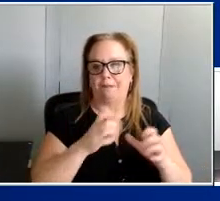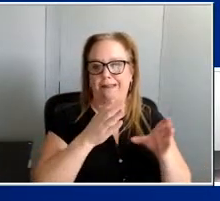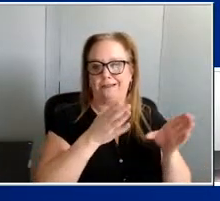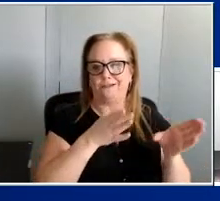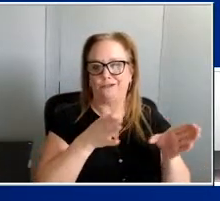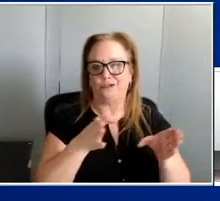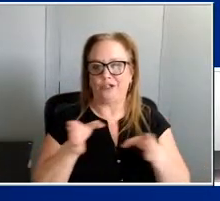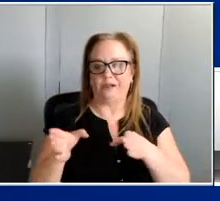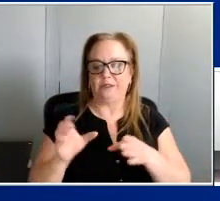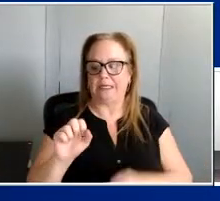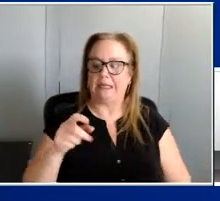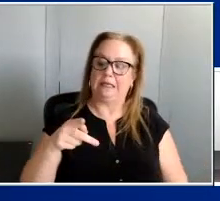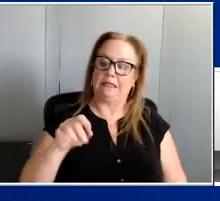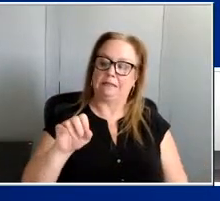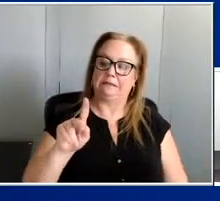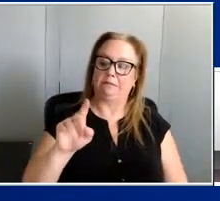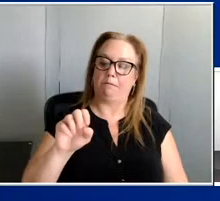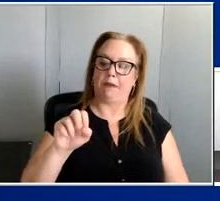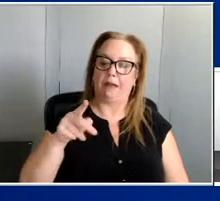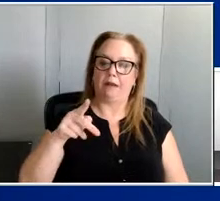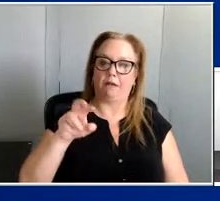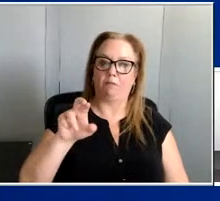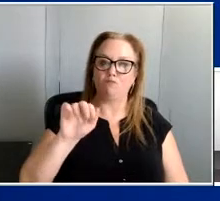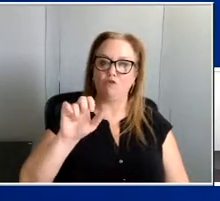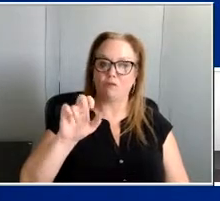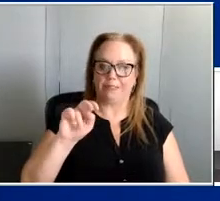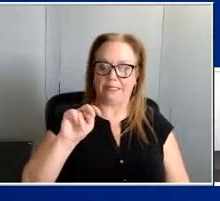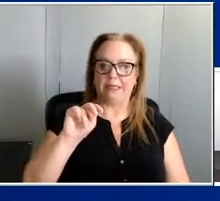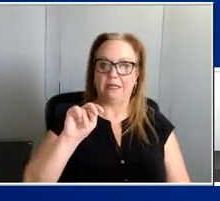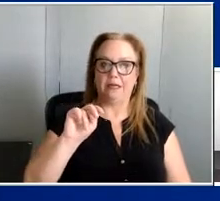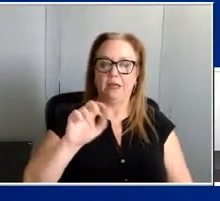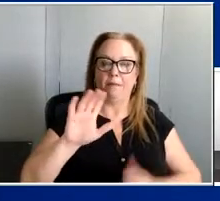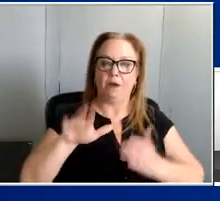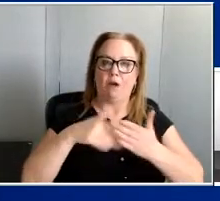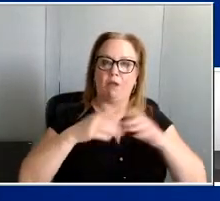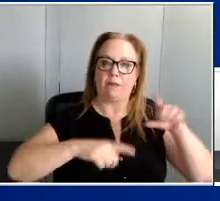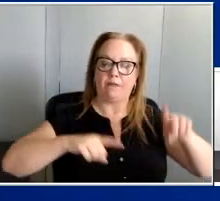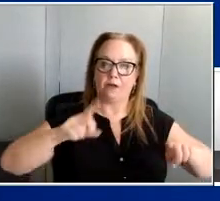the spike protein, but all of the variants that we've seen